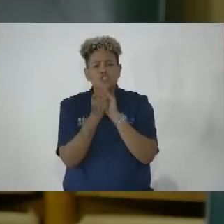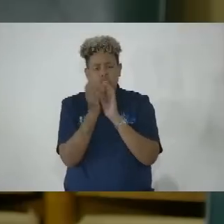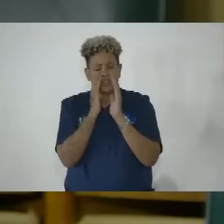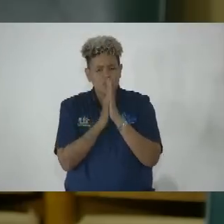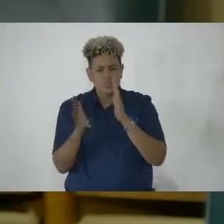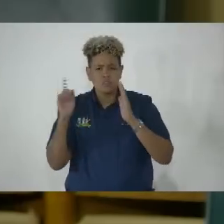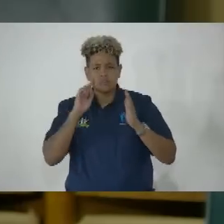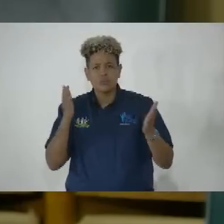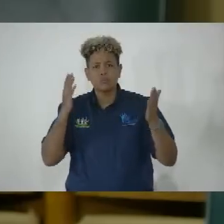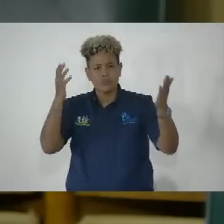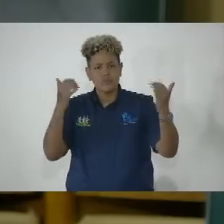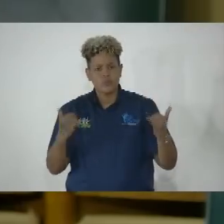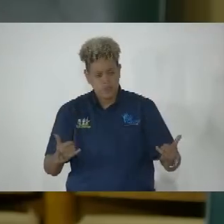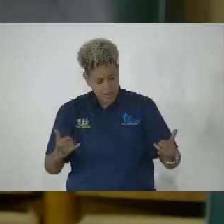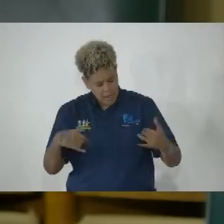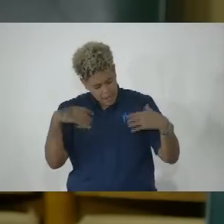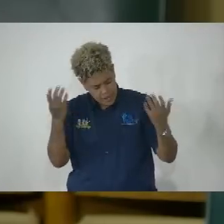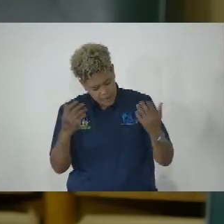are before us today.